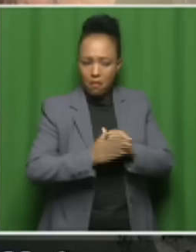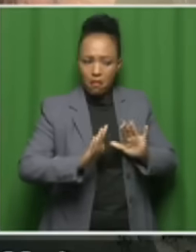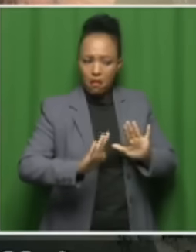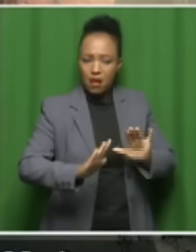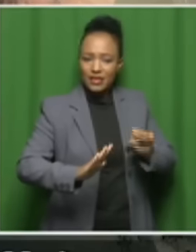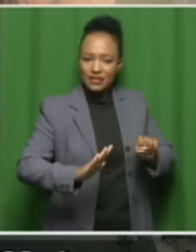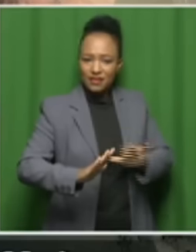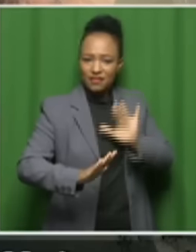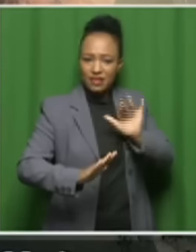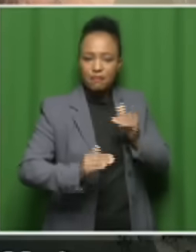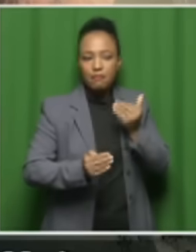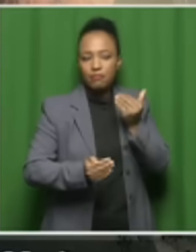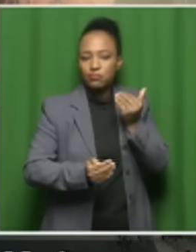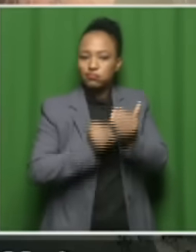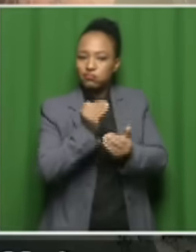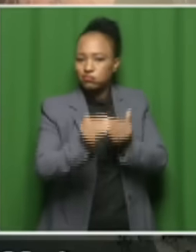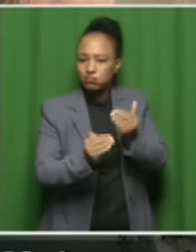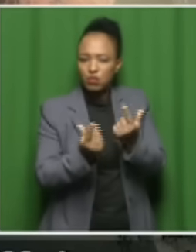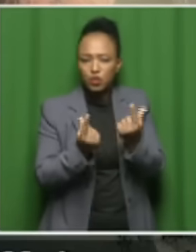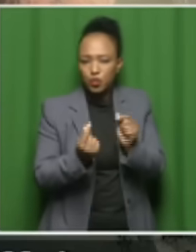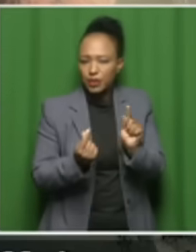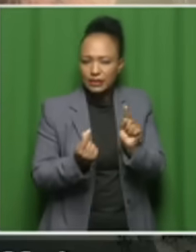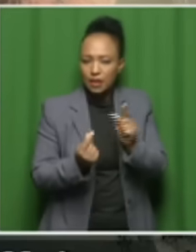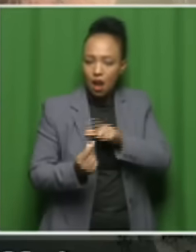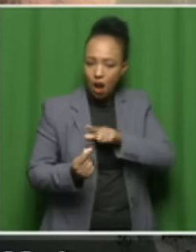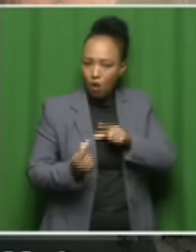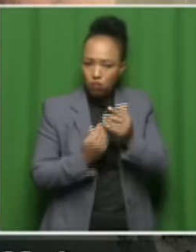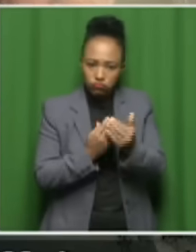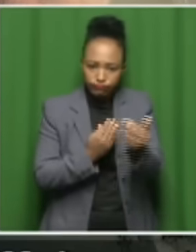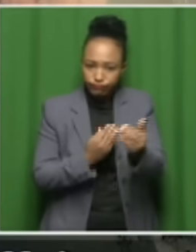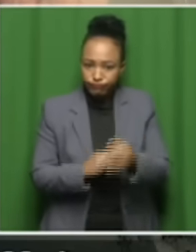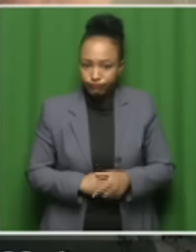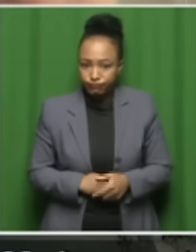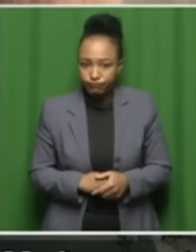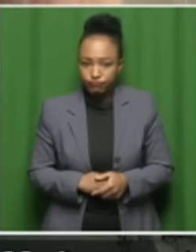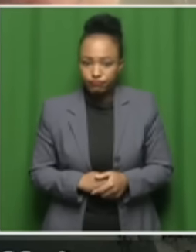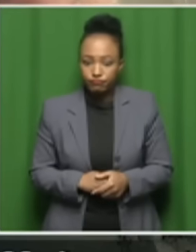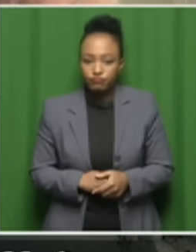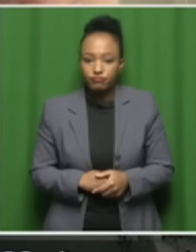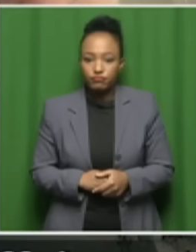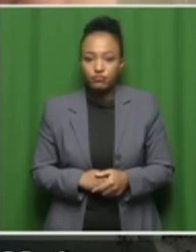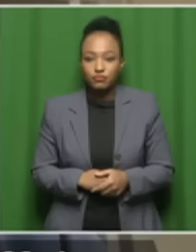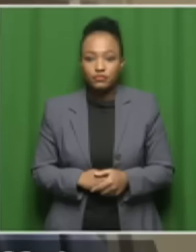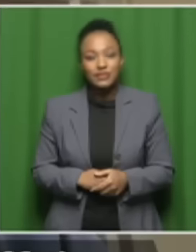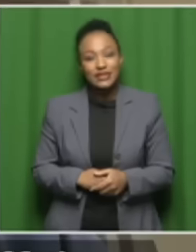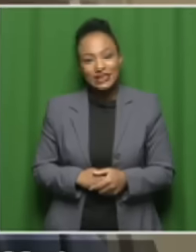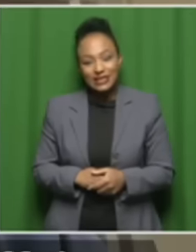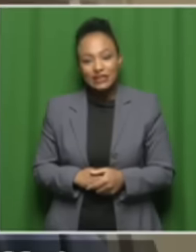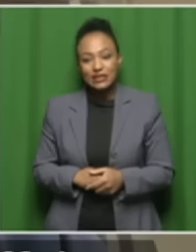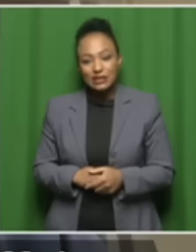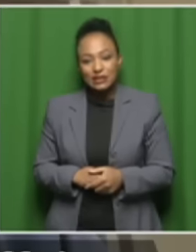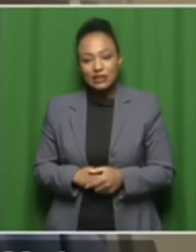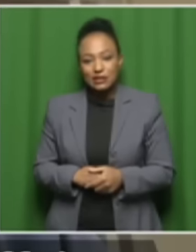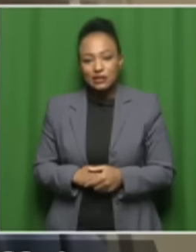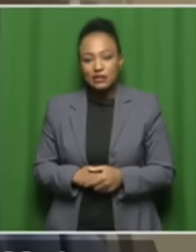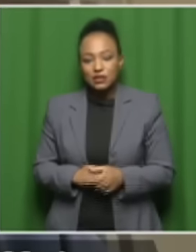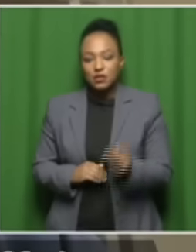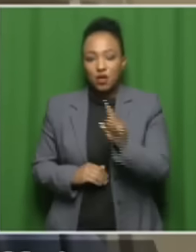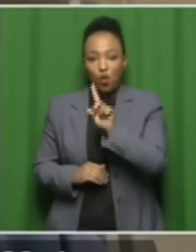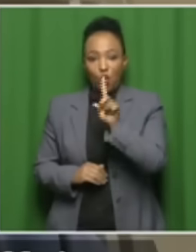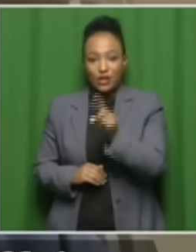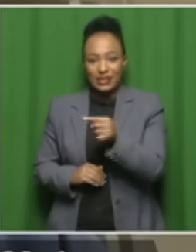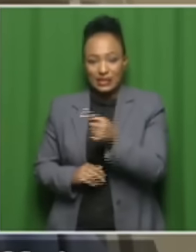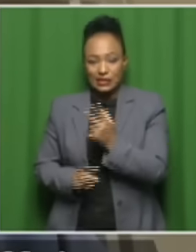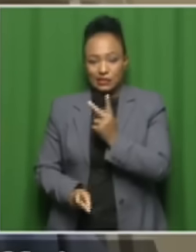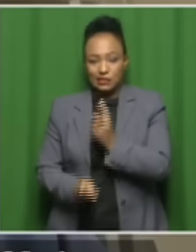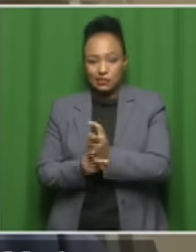long could this process actually take for them? I think that's a very difficult question. I think it's for the minister